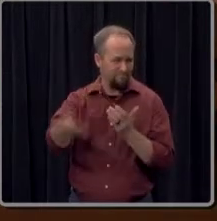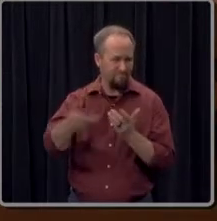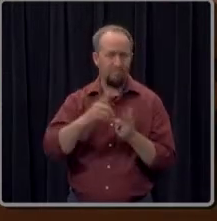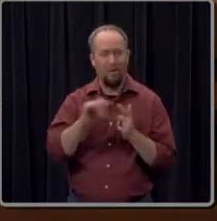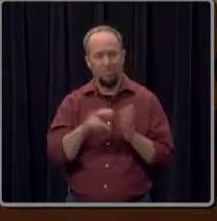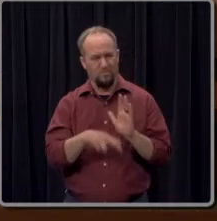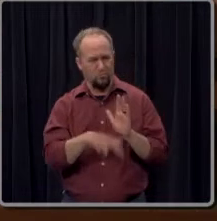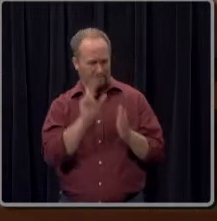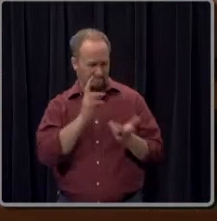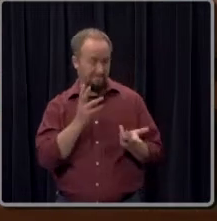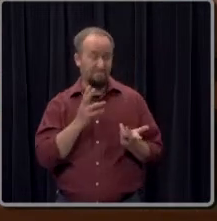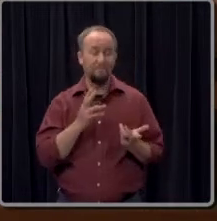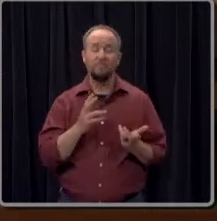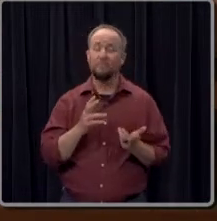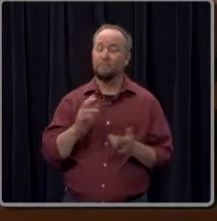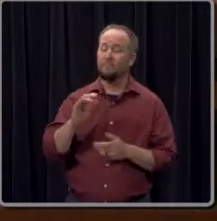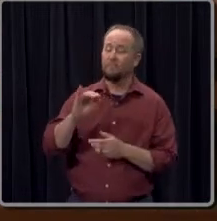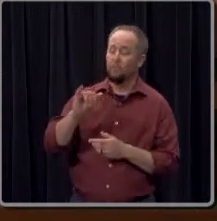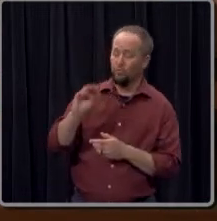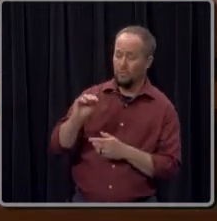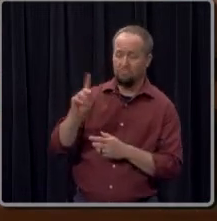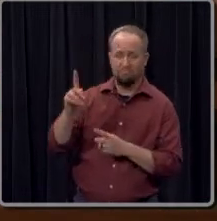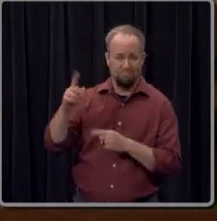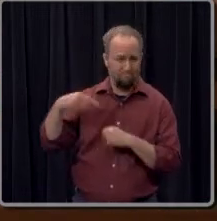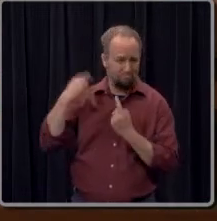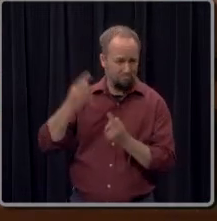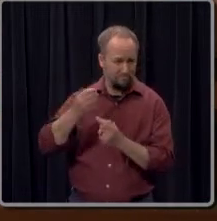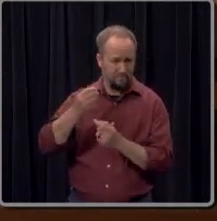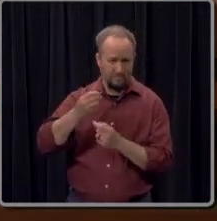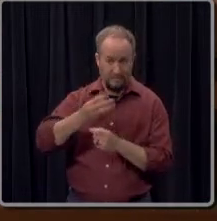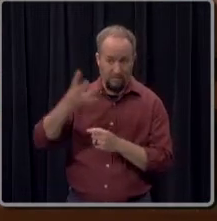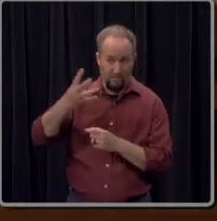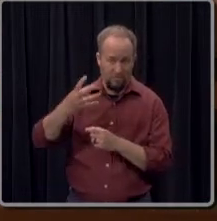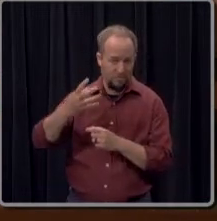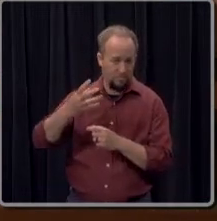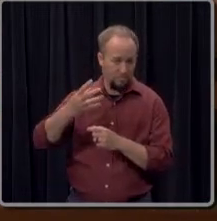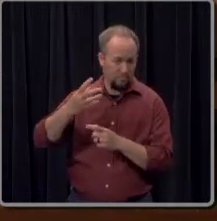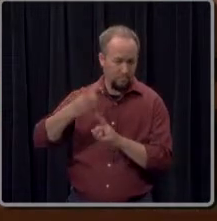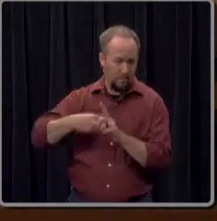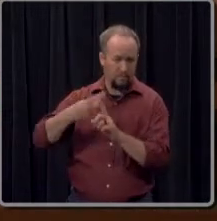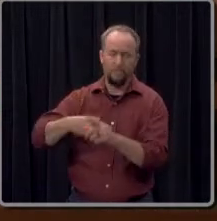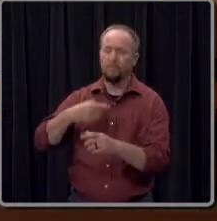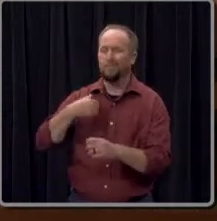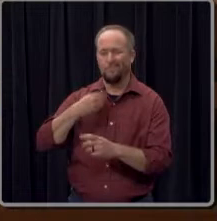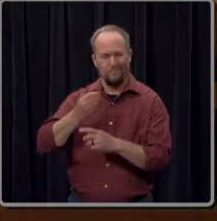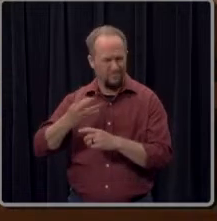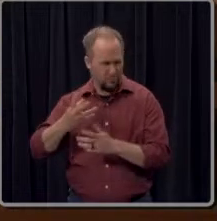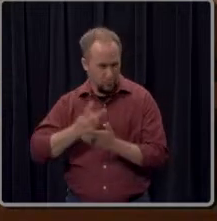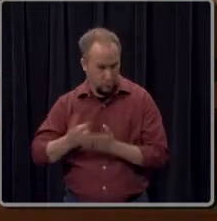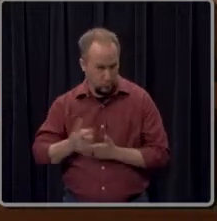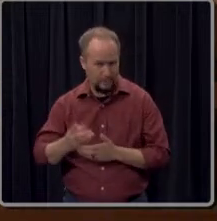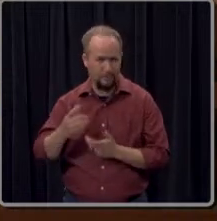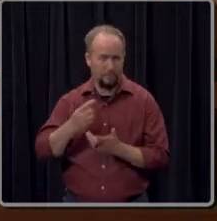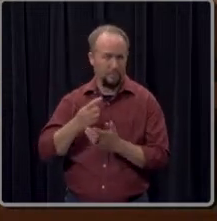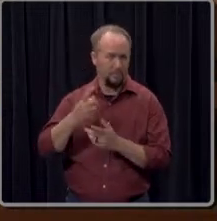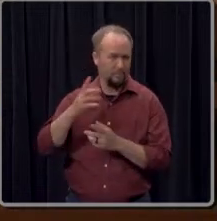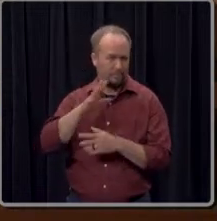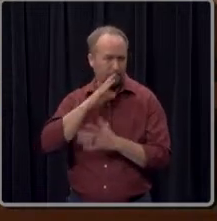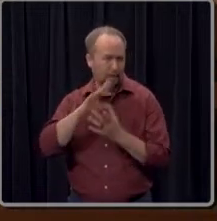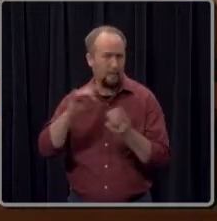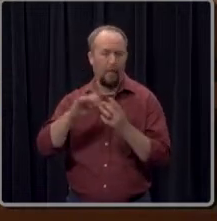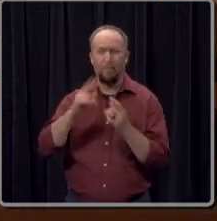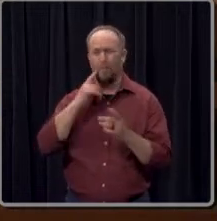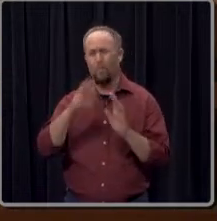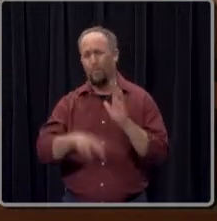recap. Jim, over the last several months, the last couple of weeks, I've heard him say it a lot, but we've reviewed